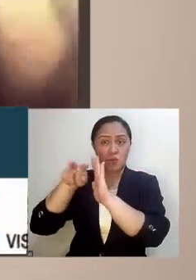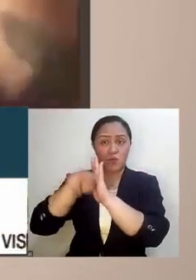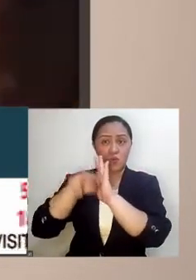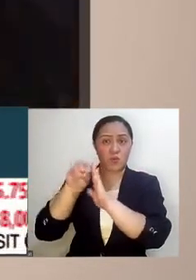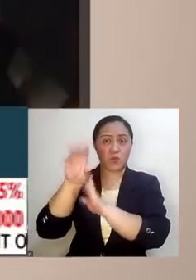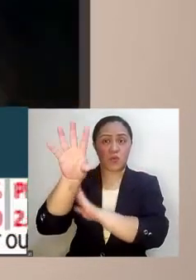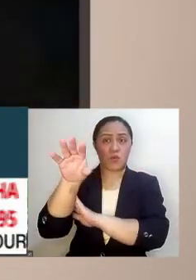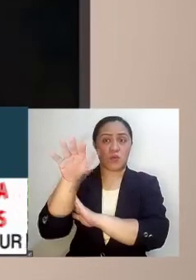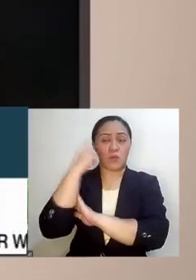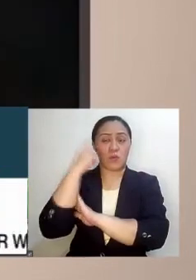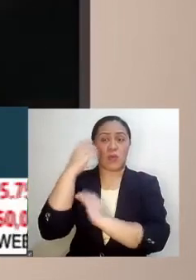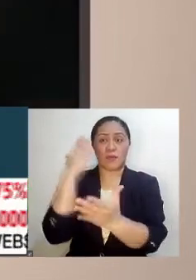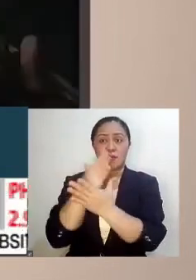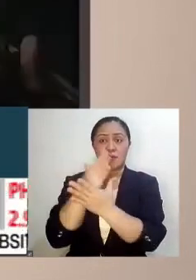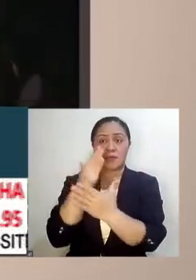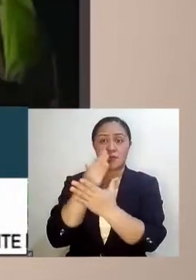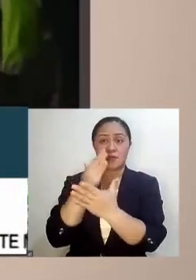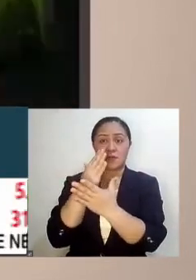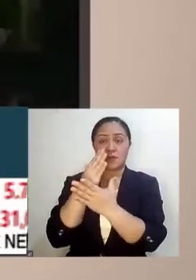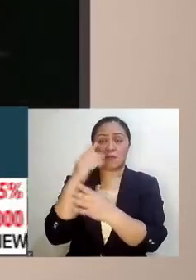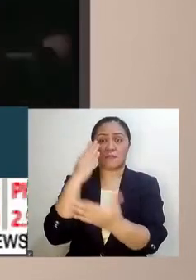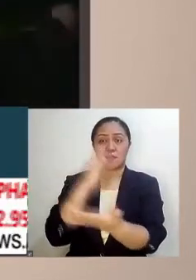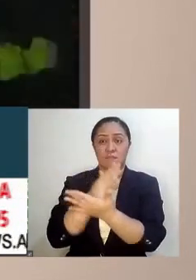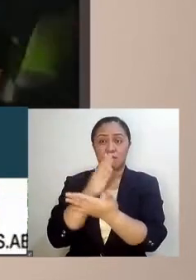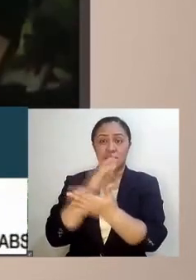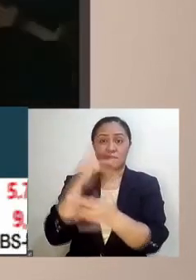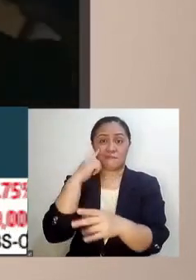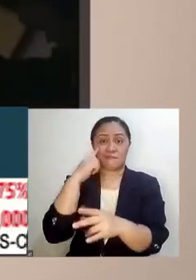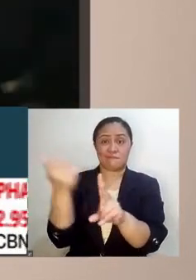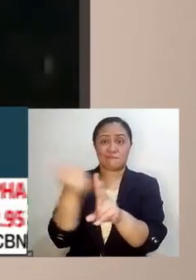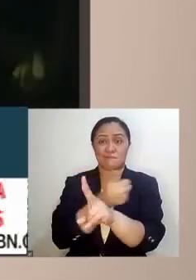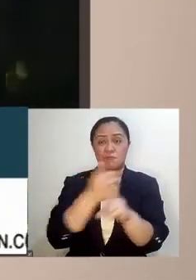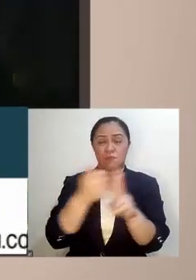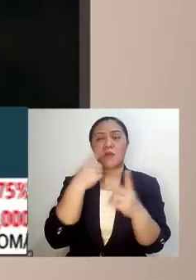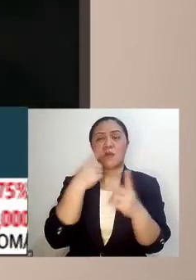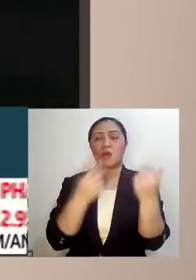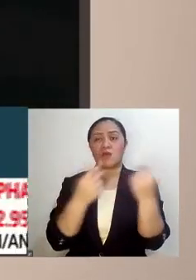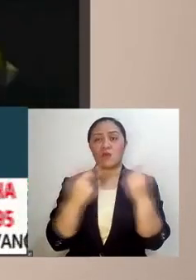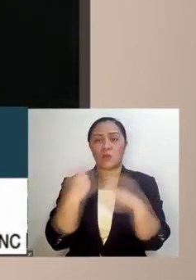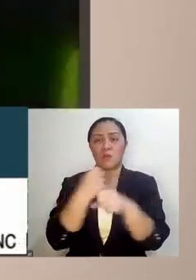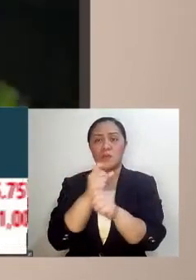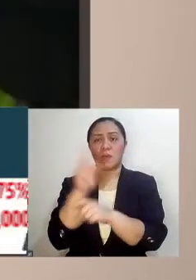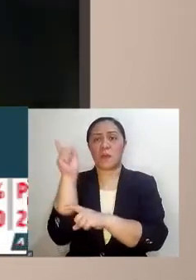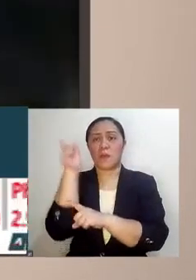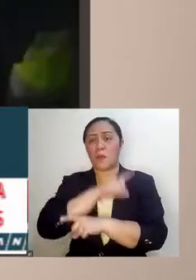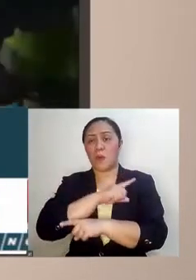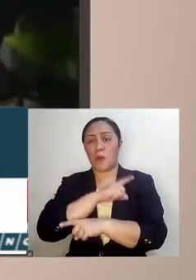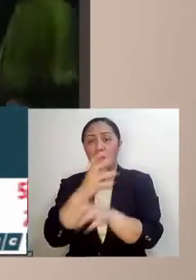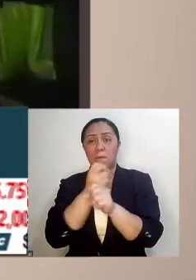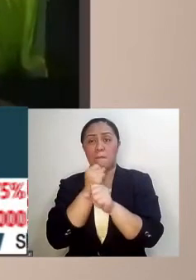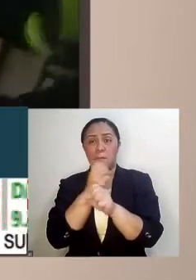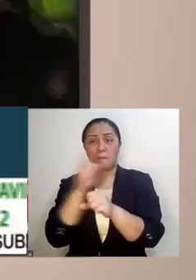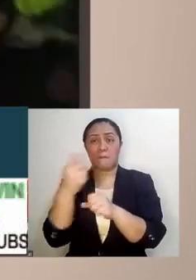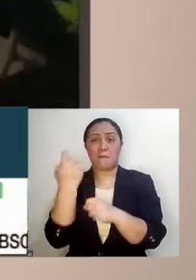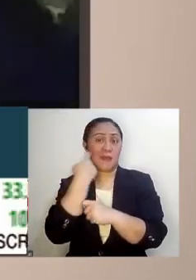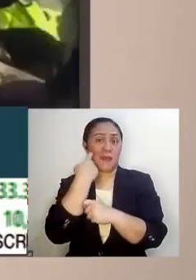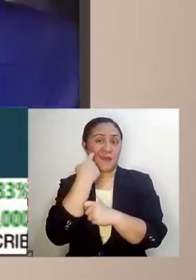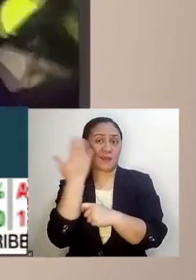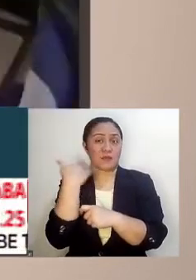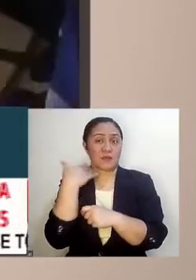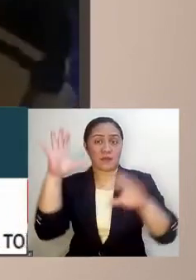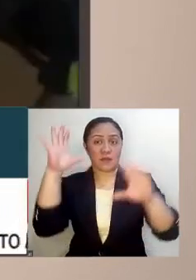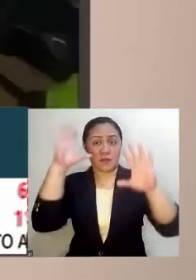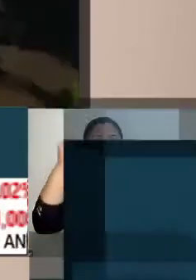violence. They add Trump planted the seeds for the riot by making false claims that the recent presidential election was